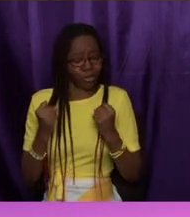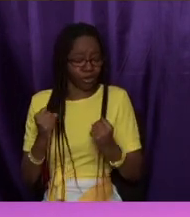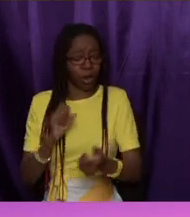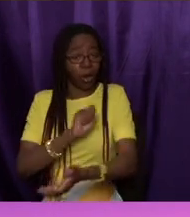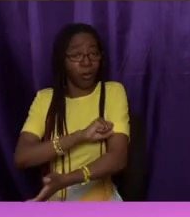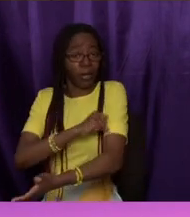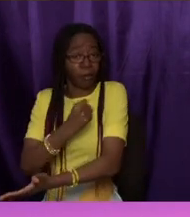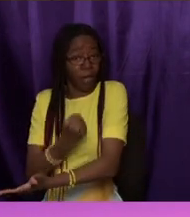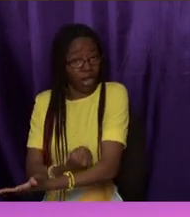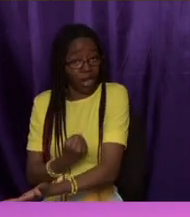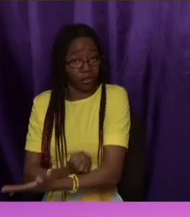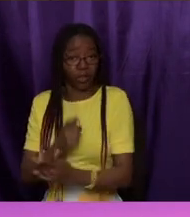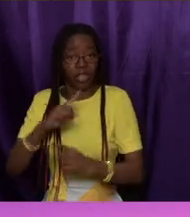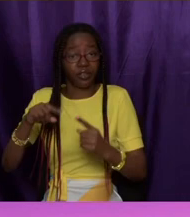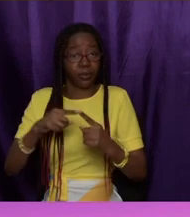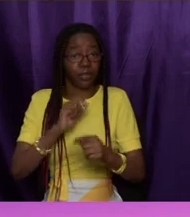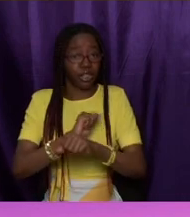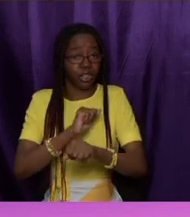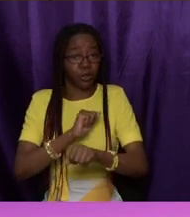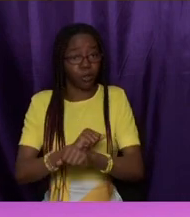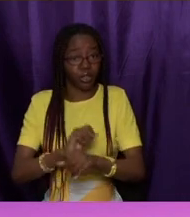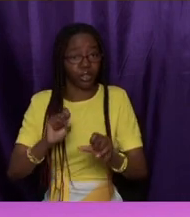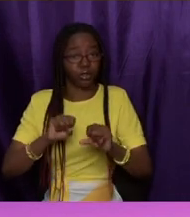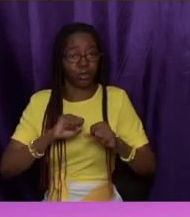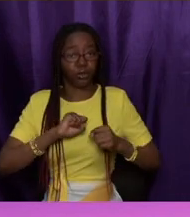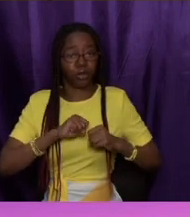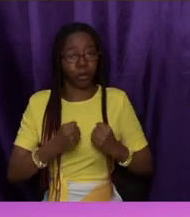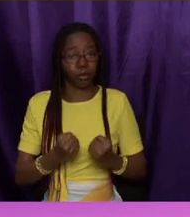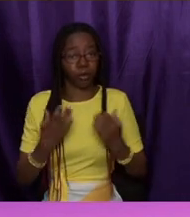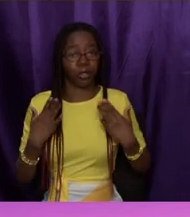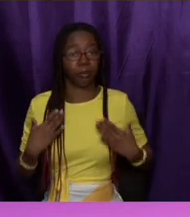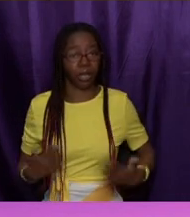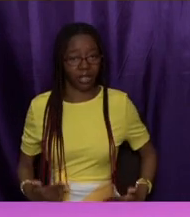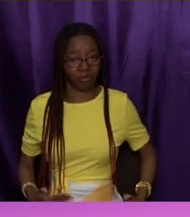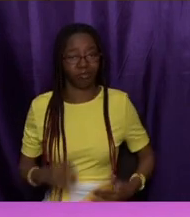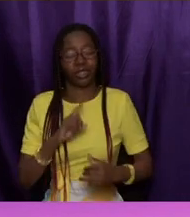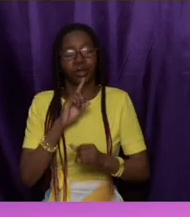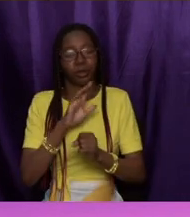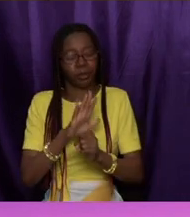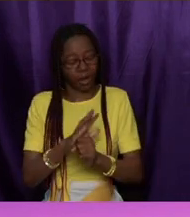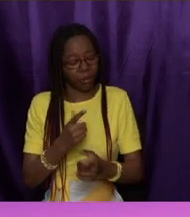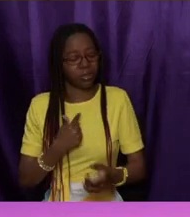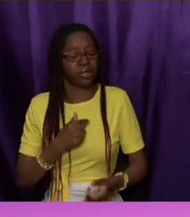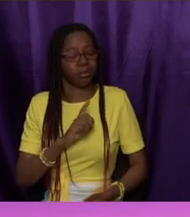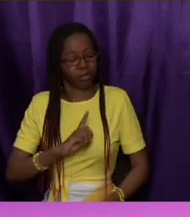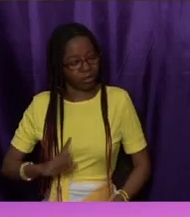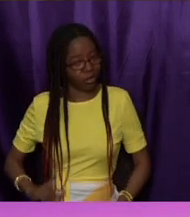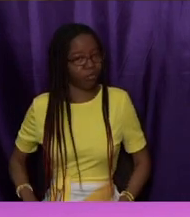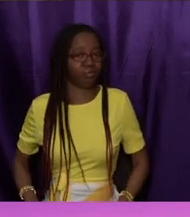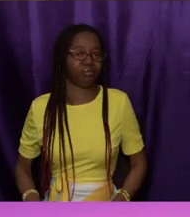mighty even when he's working through a broken vessel. Somebody ought to holler, promise me, God.